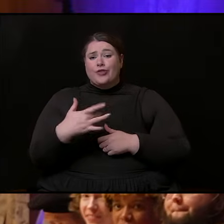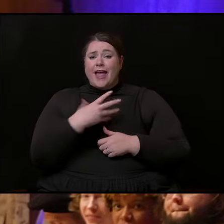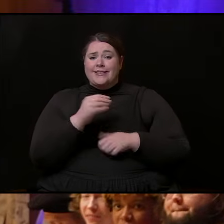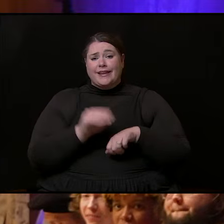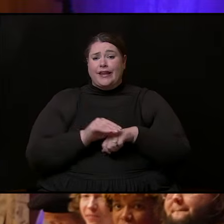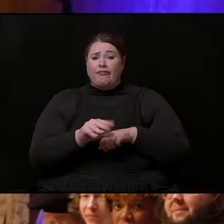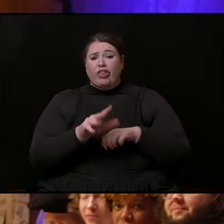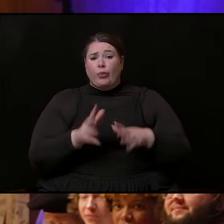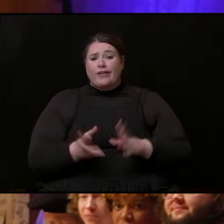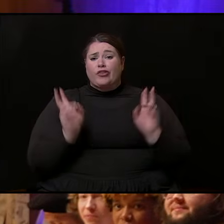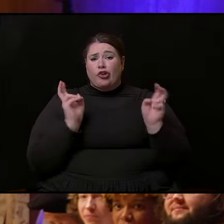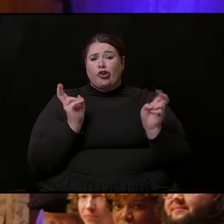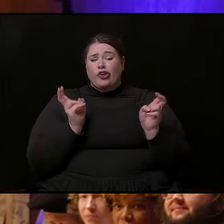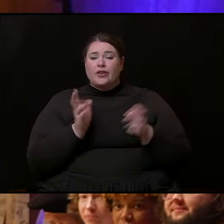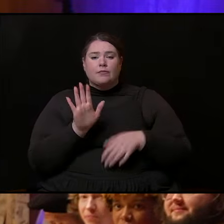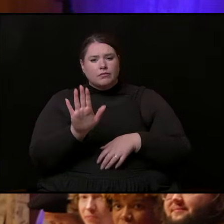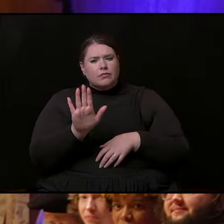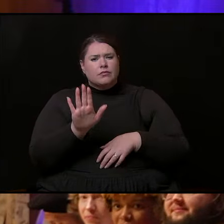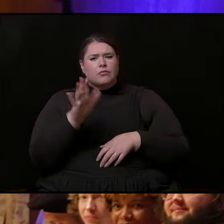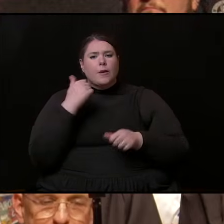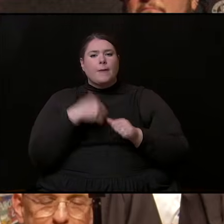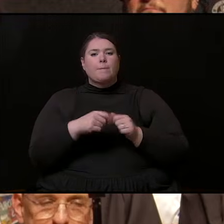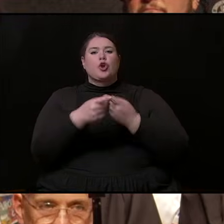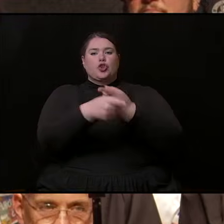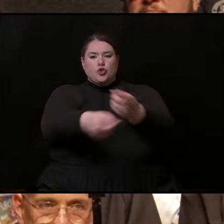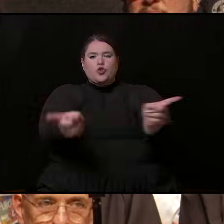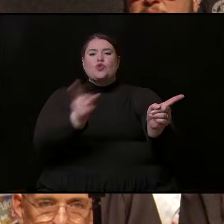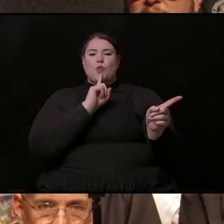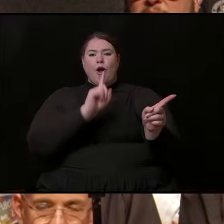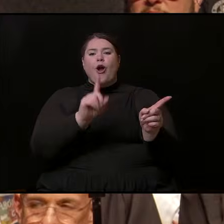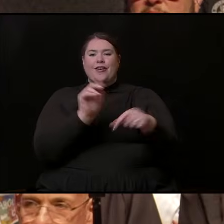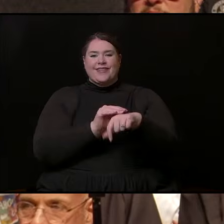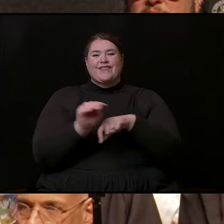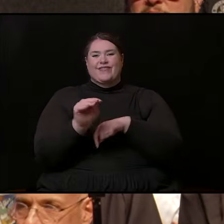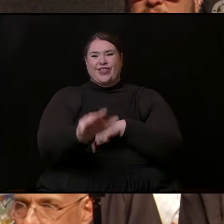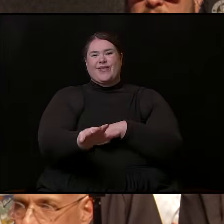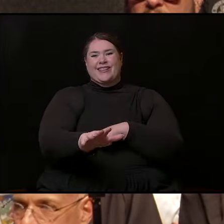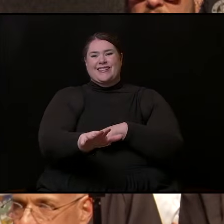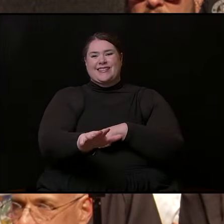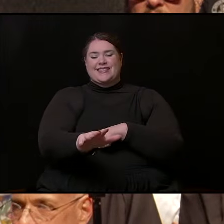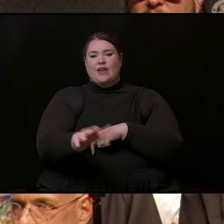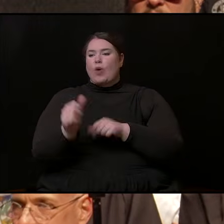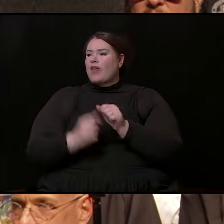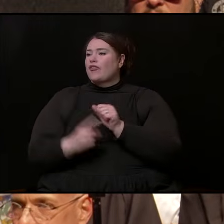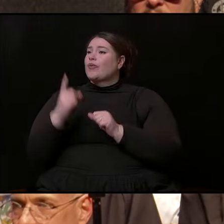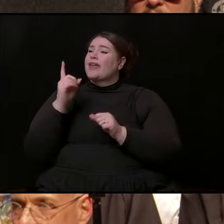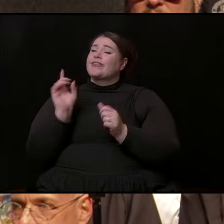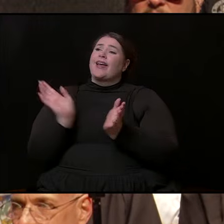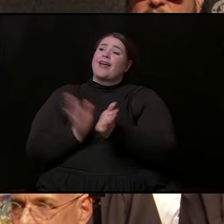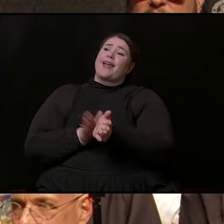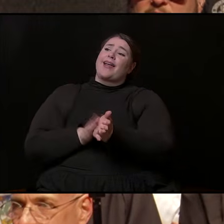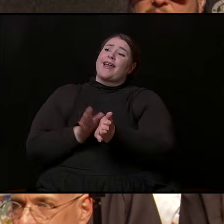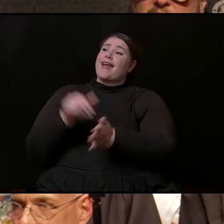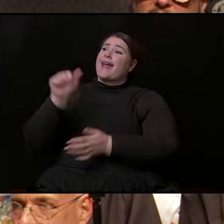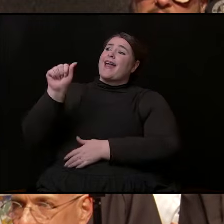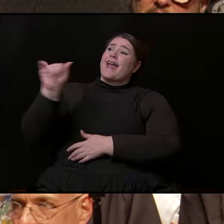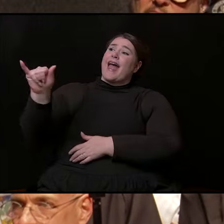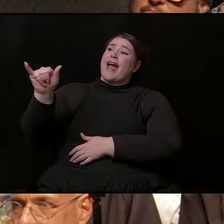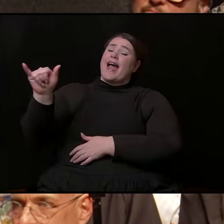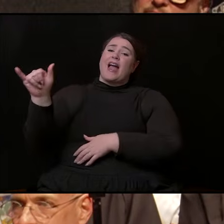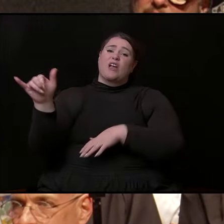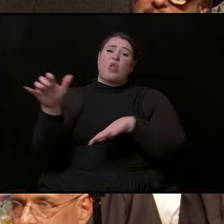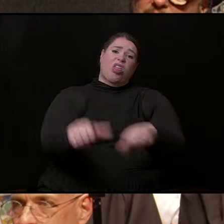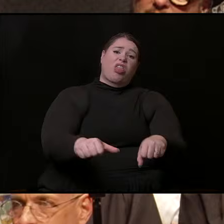you all, you are the influence. And while everybody is screaming that AI is about to take your